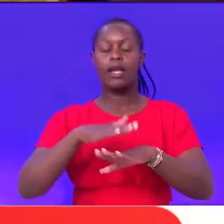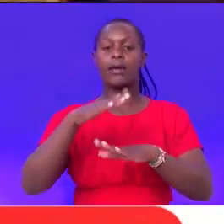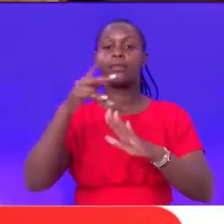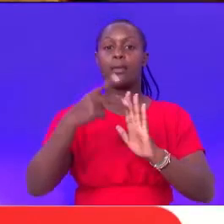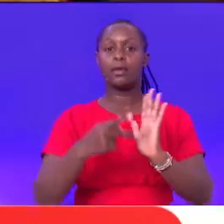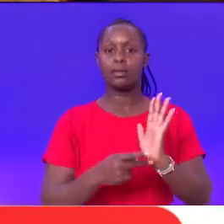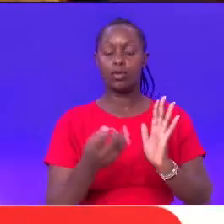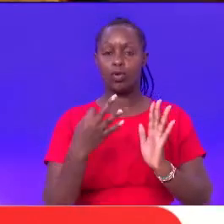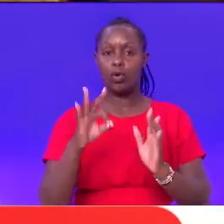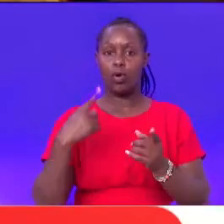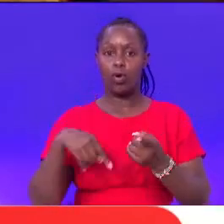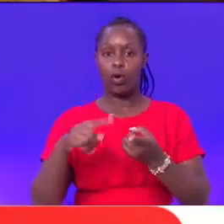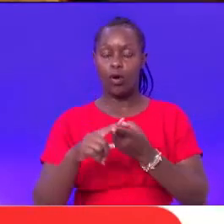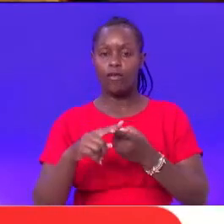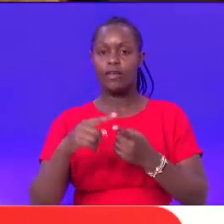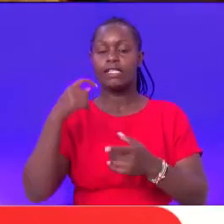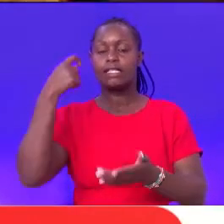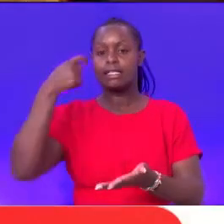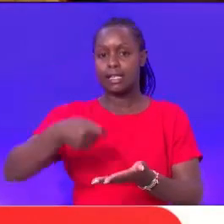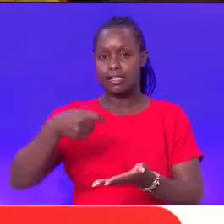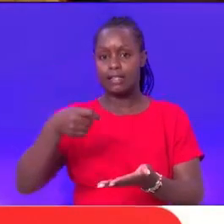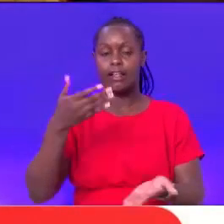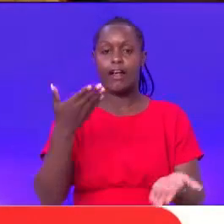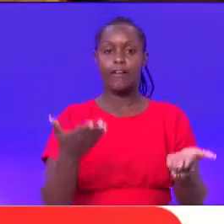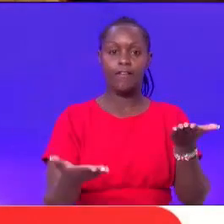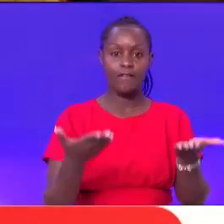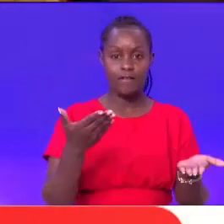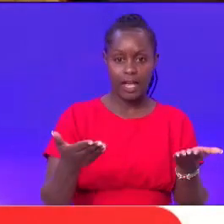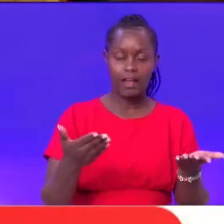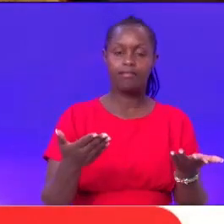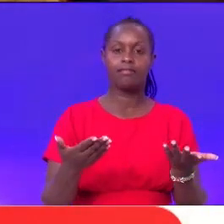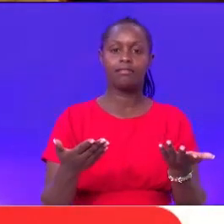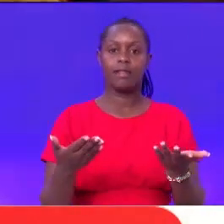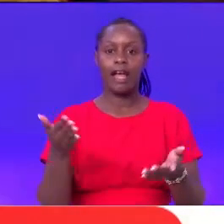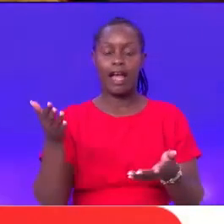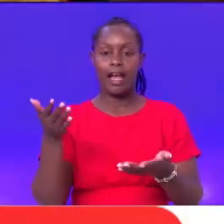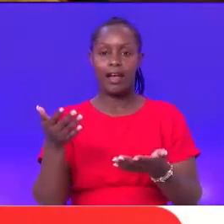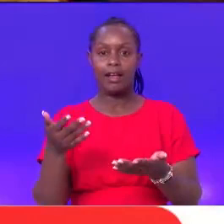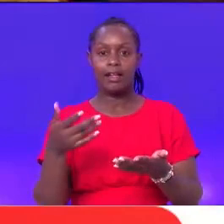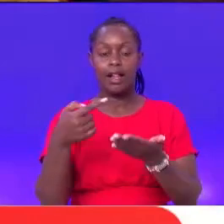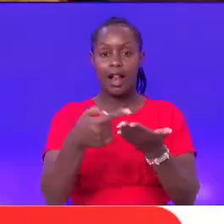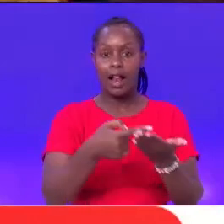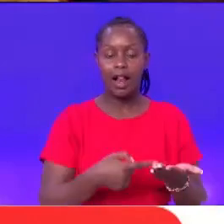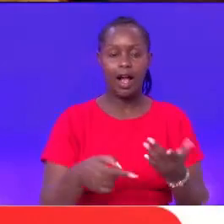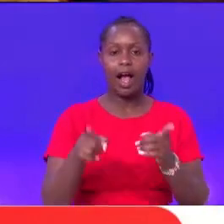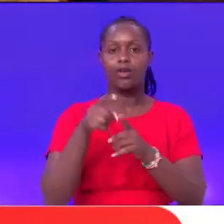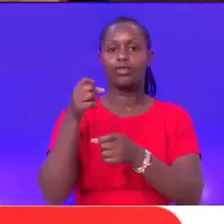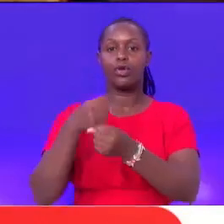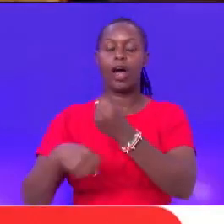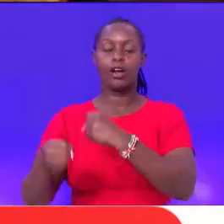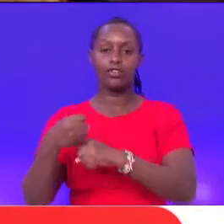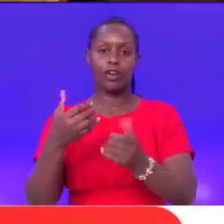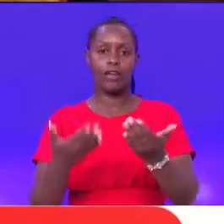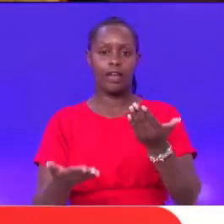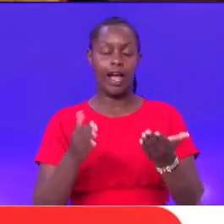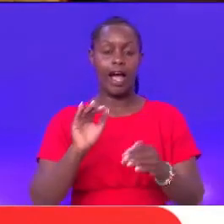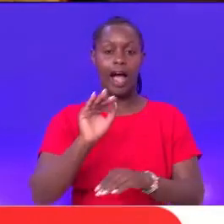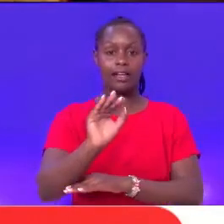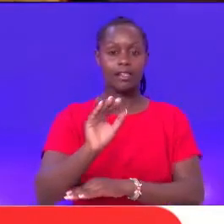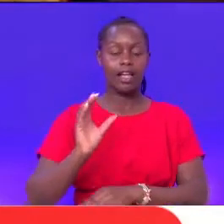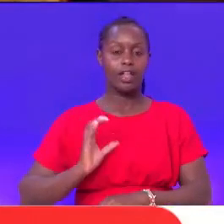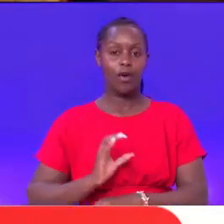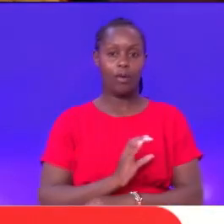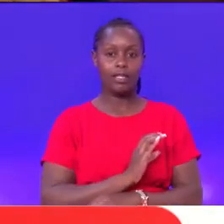justice, fair hearing, and fair administrative action. I urge the committee to consider